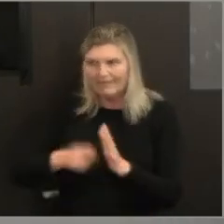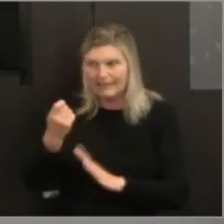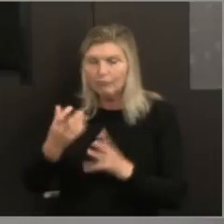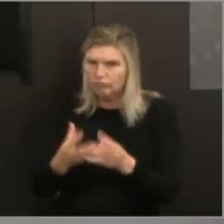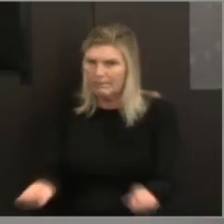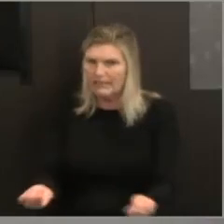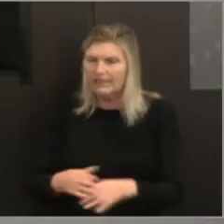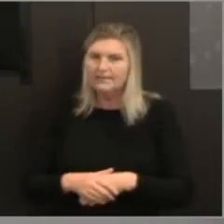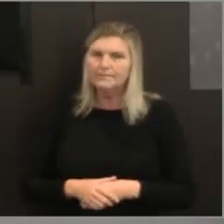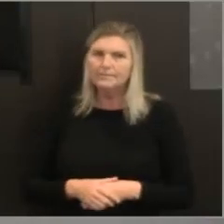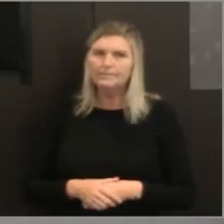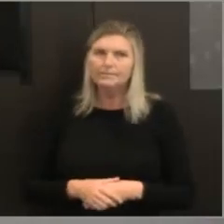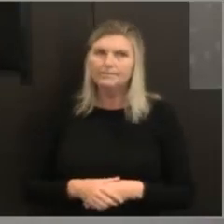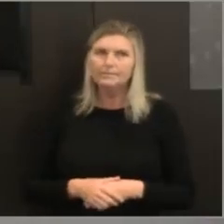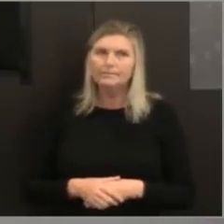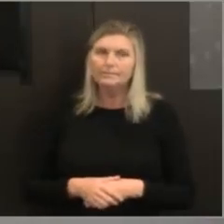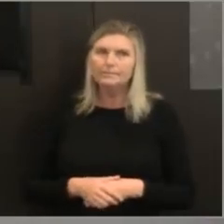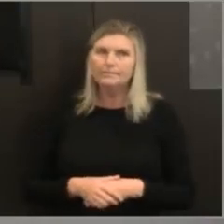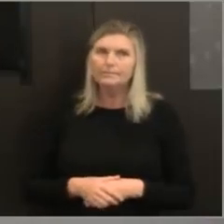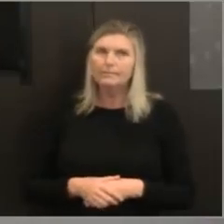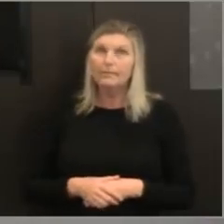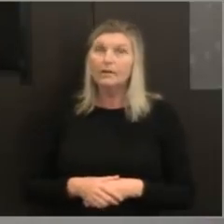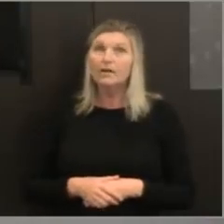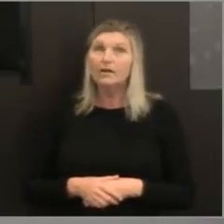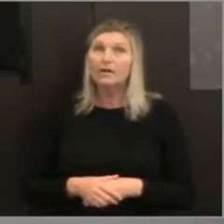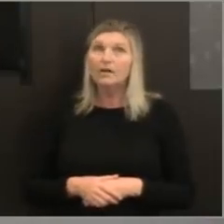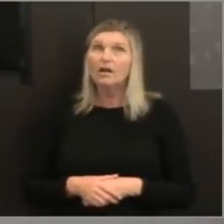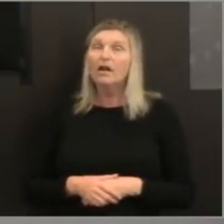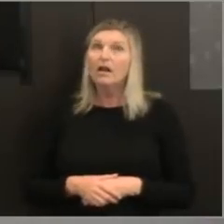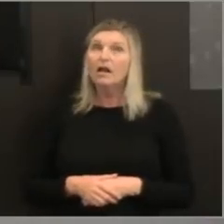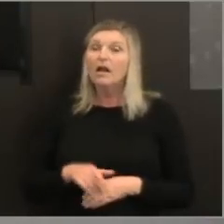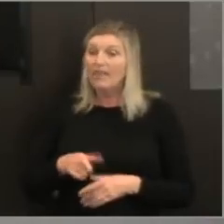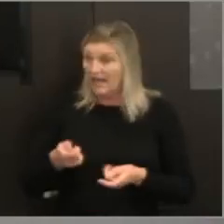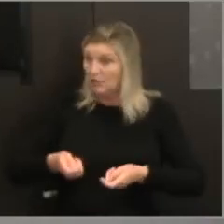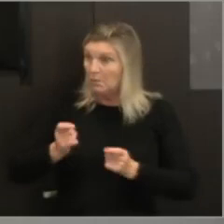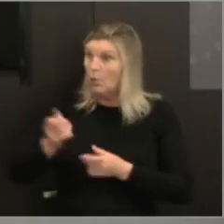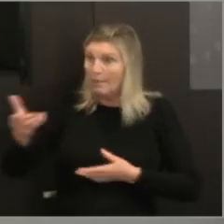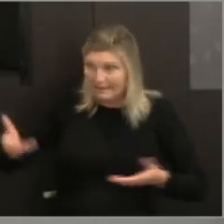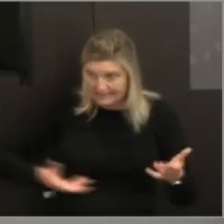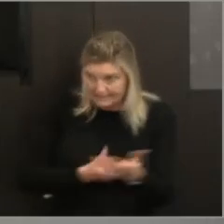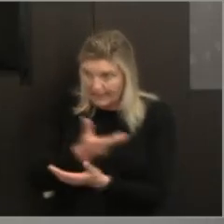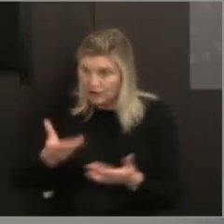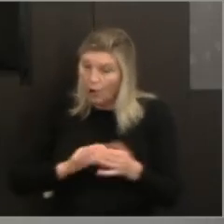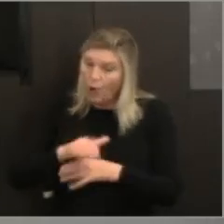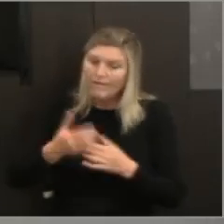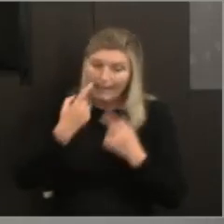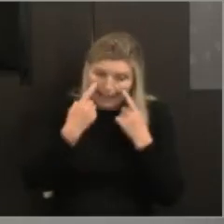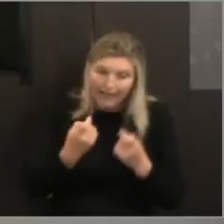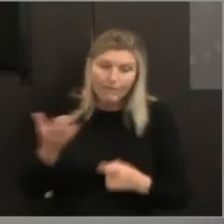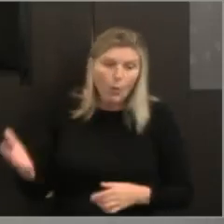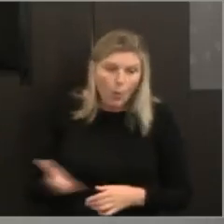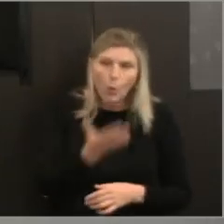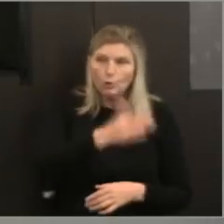To address that issue as part of a discussion about the care of all our mokopuna seems a good place